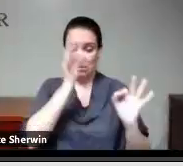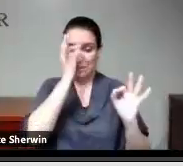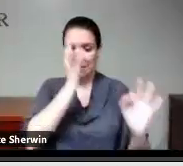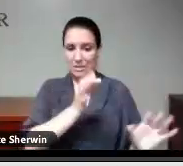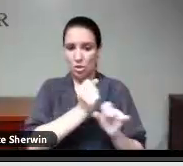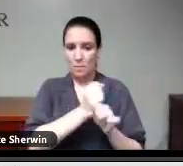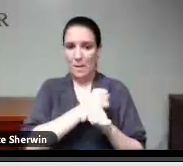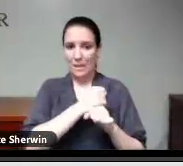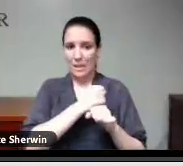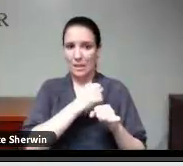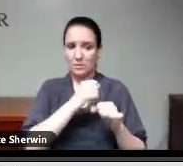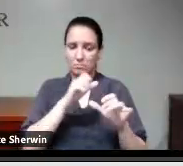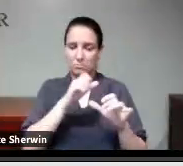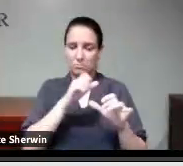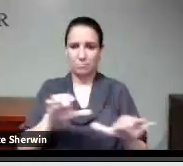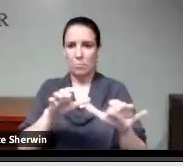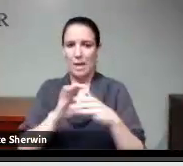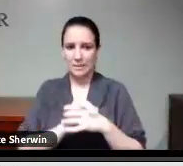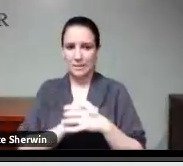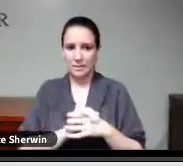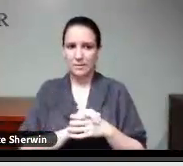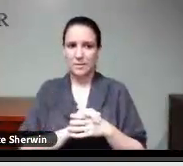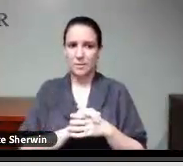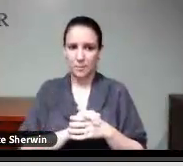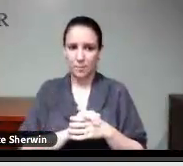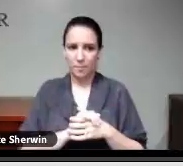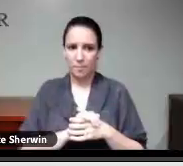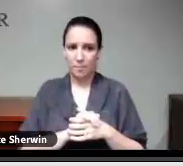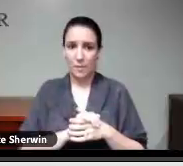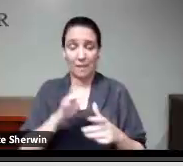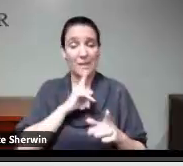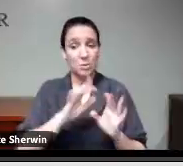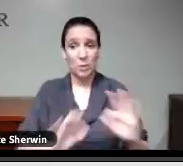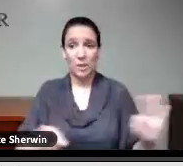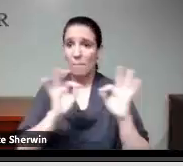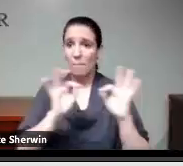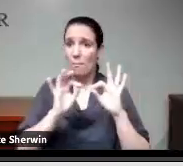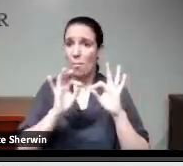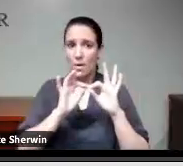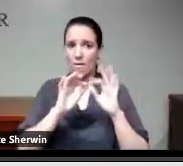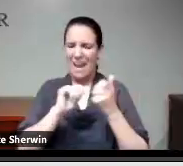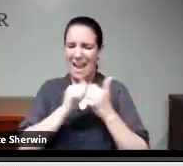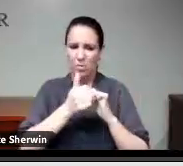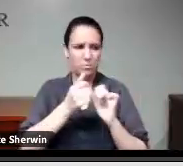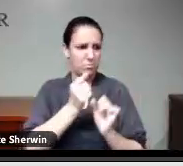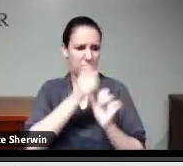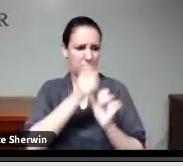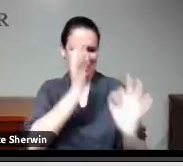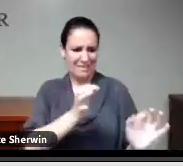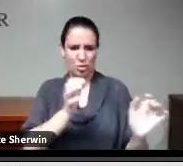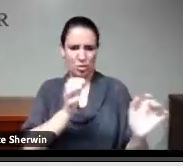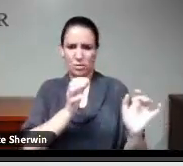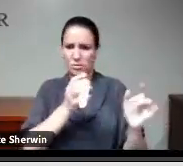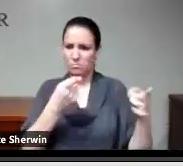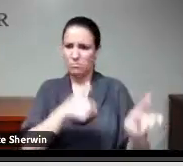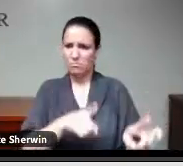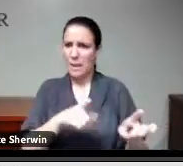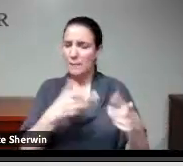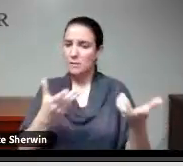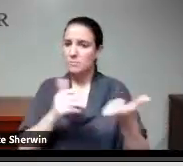that not just was huge then, but it's huge across many libraries. So how decisions are made. And I would say that